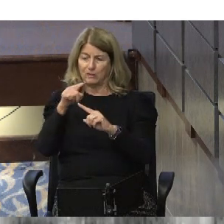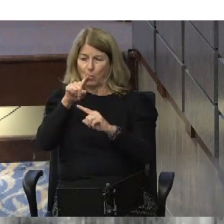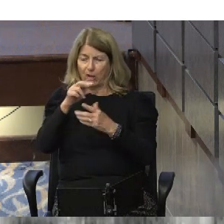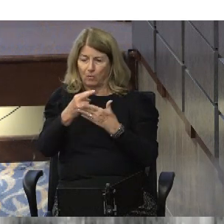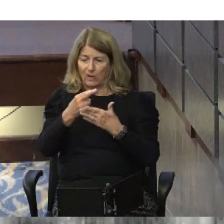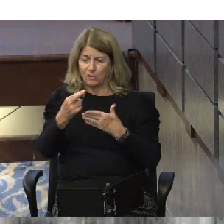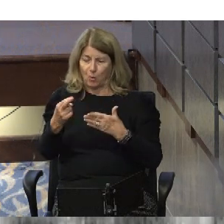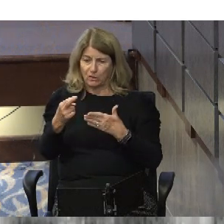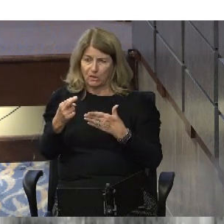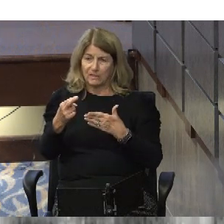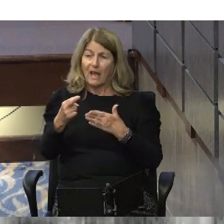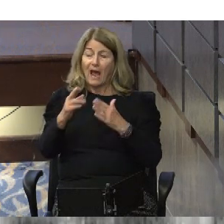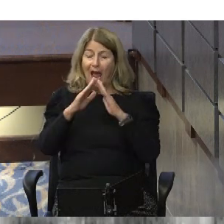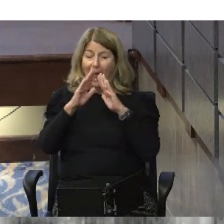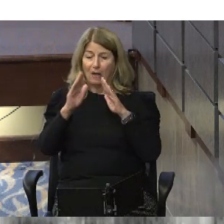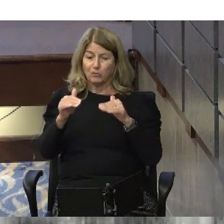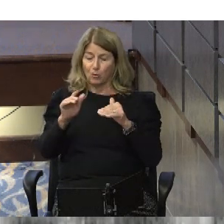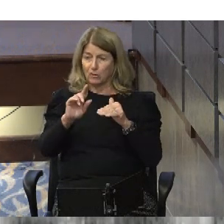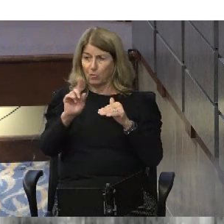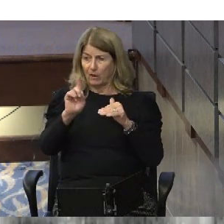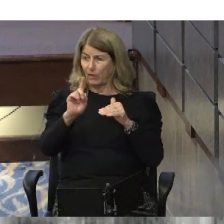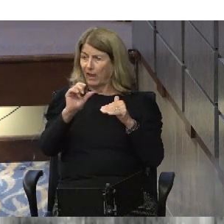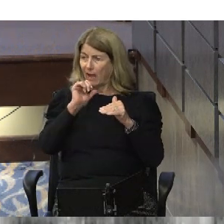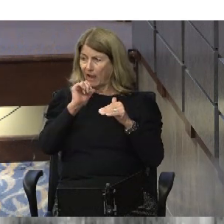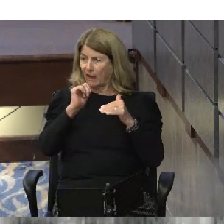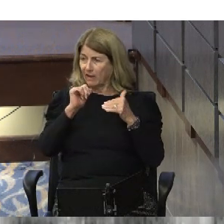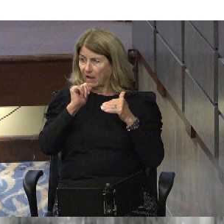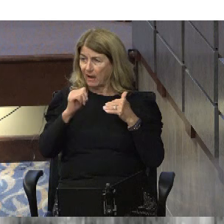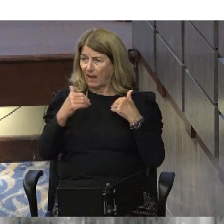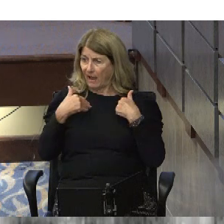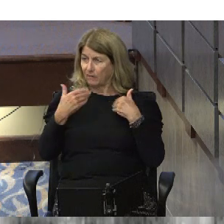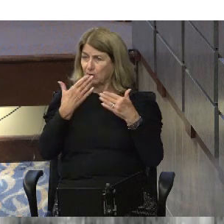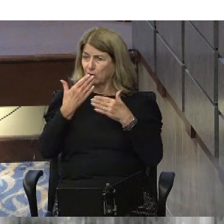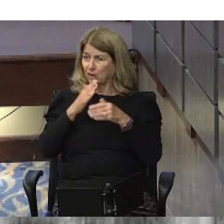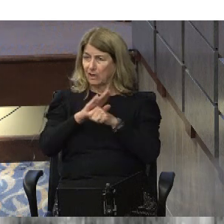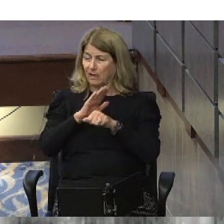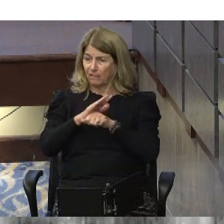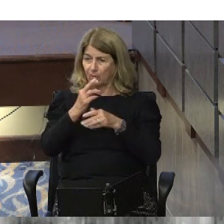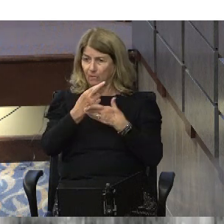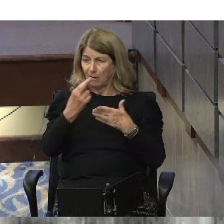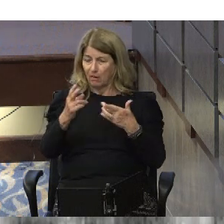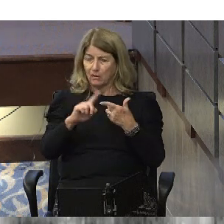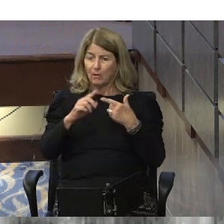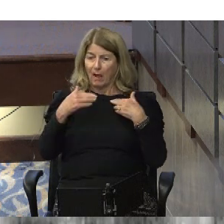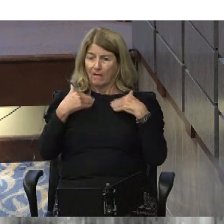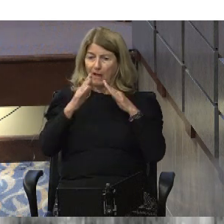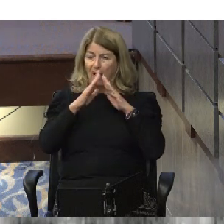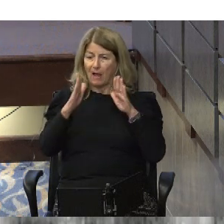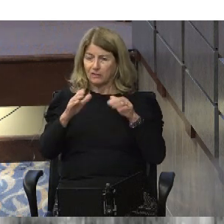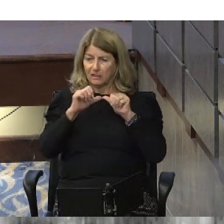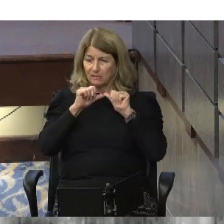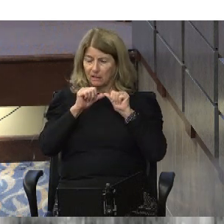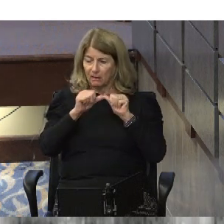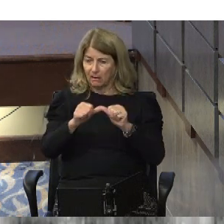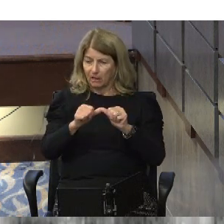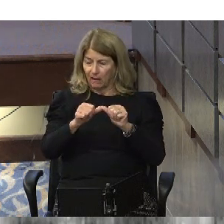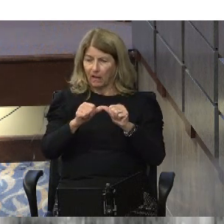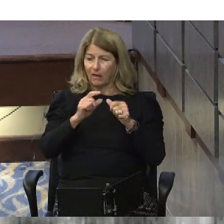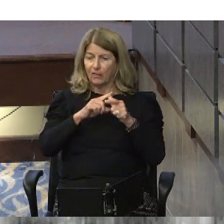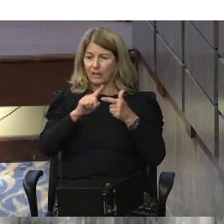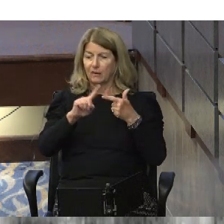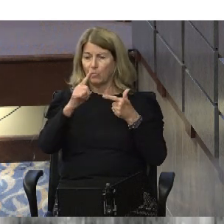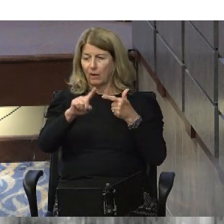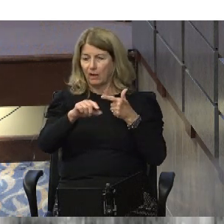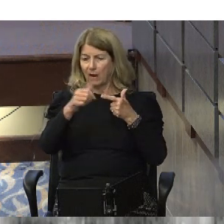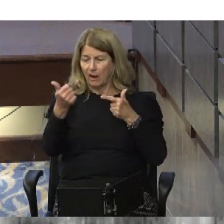are households where they have insufficient resources immediately available to attain housing stability, and then they have to have one of these other conditions, that